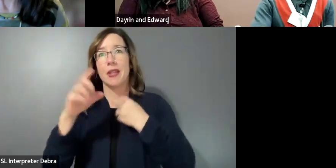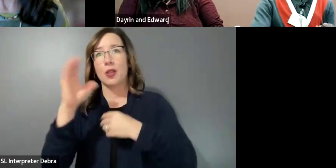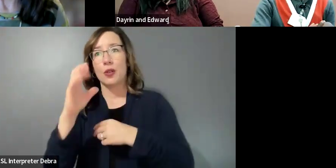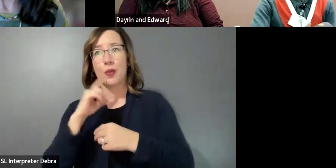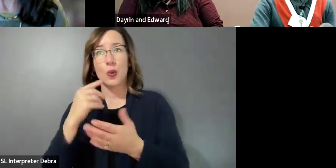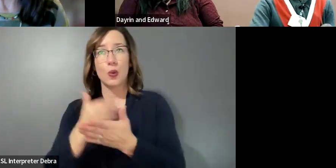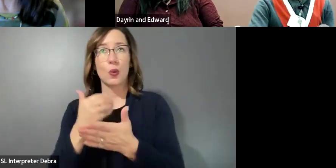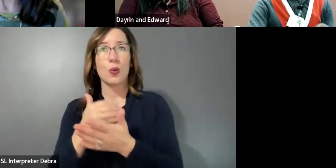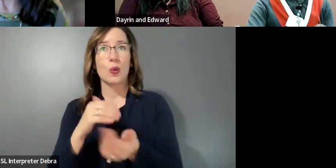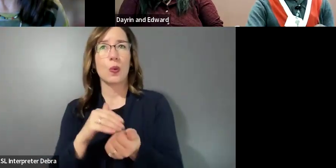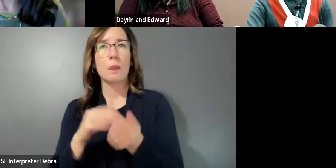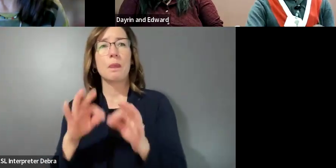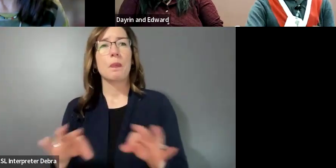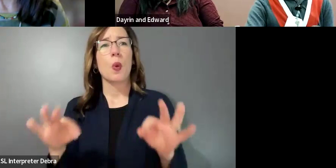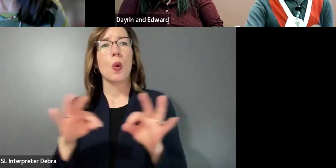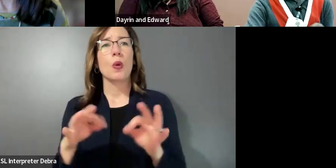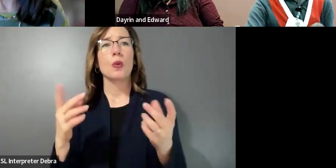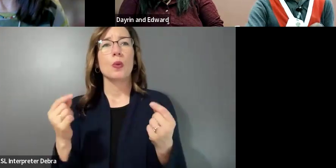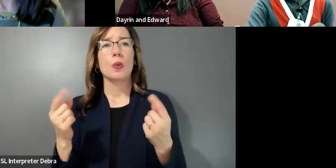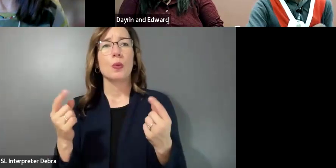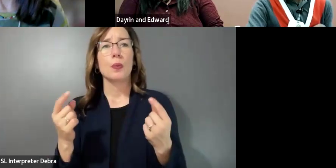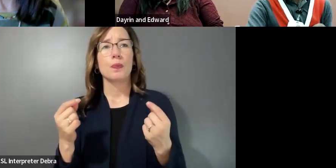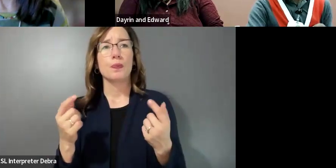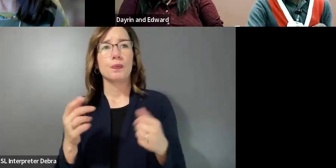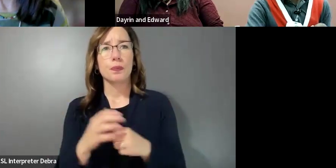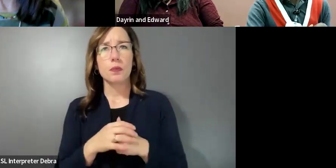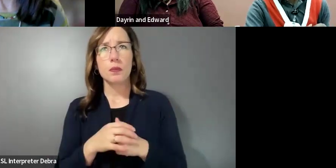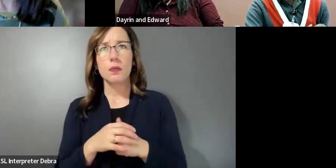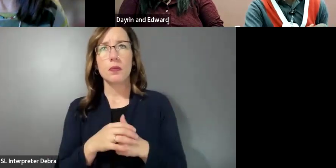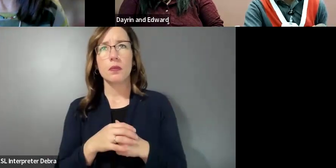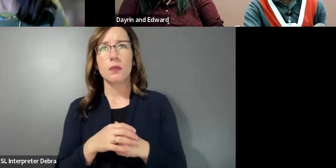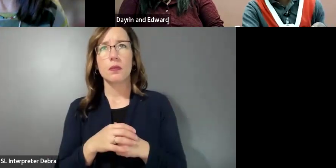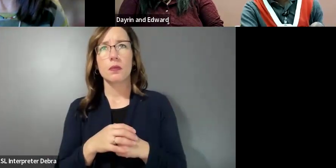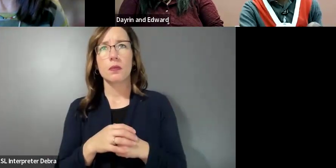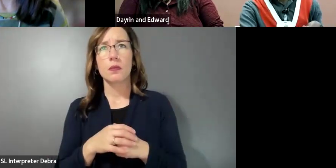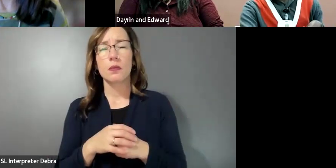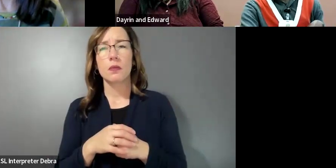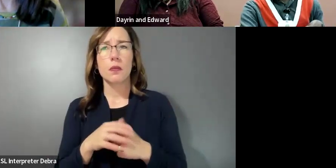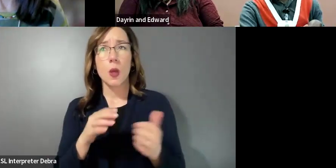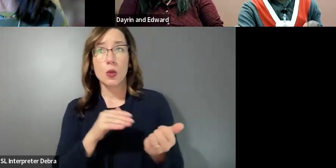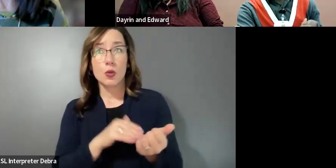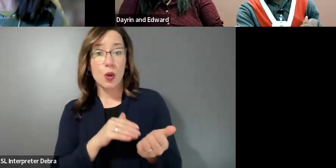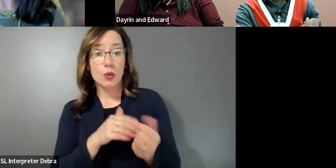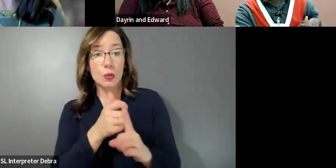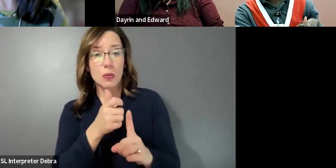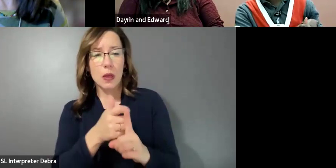The other important thing here is how does the doctor feel working with